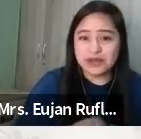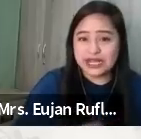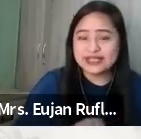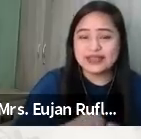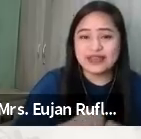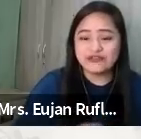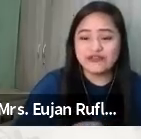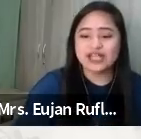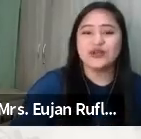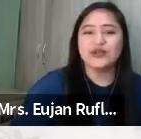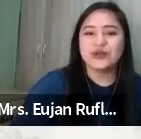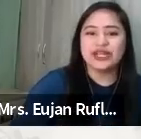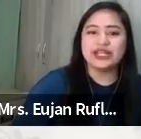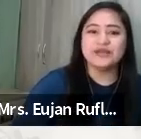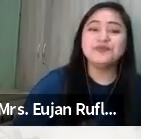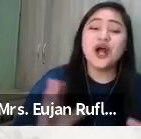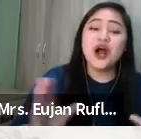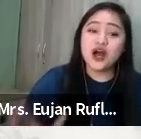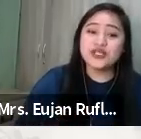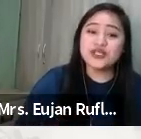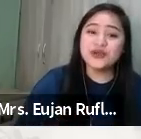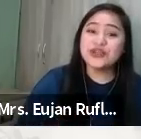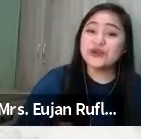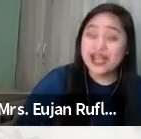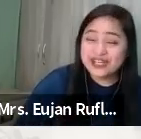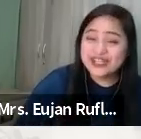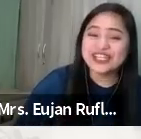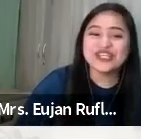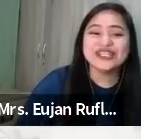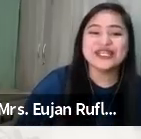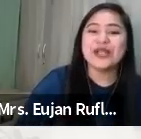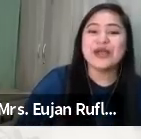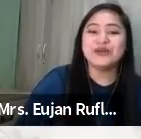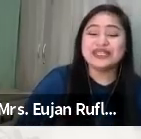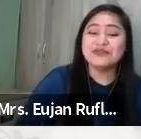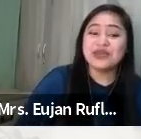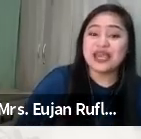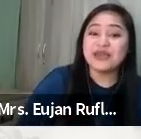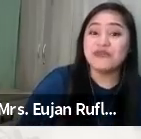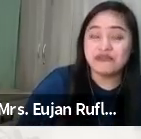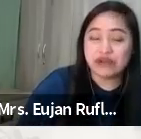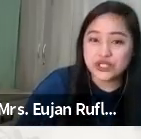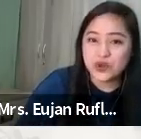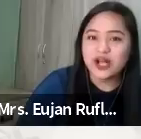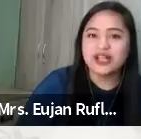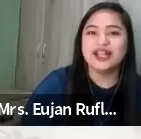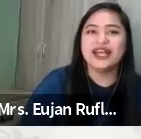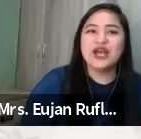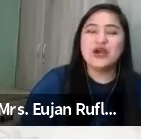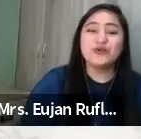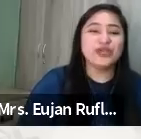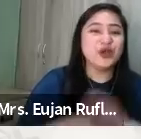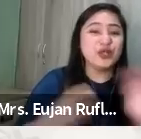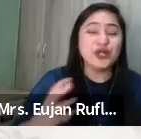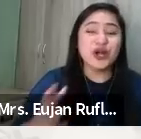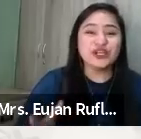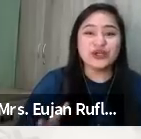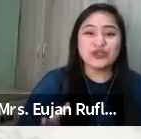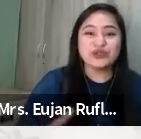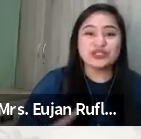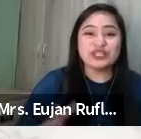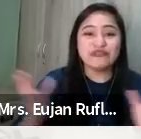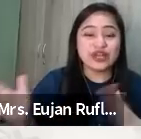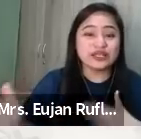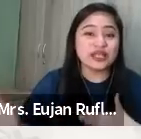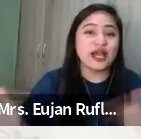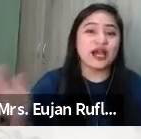are embracing that fact already. Also, the recognition ceremonies became virtual. We no longer go